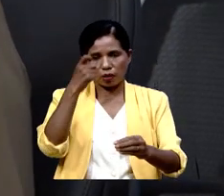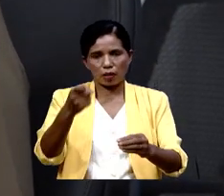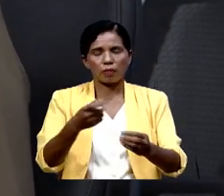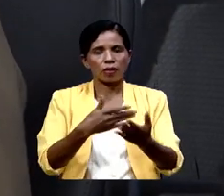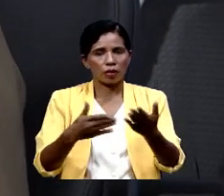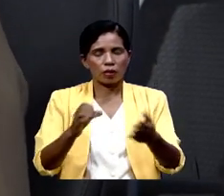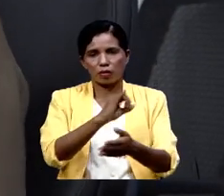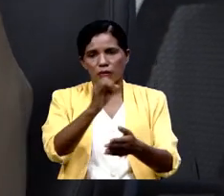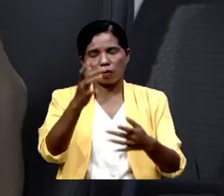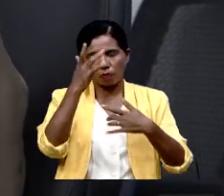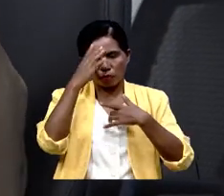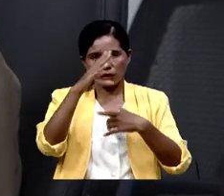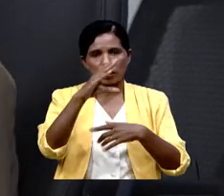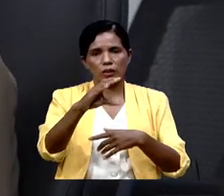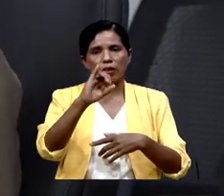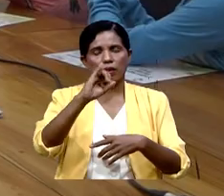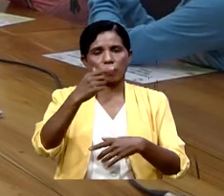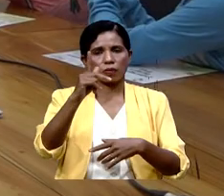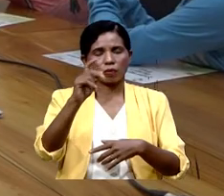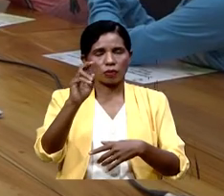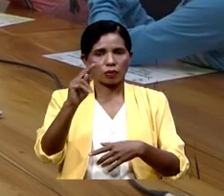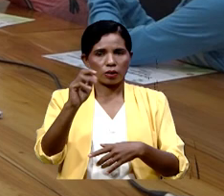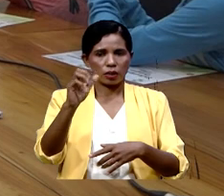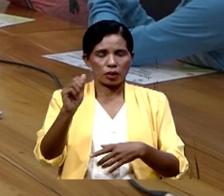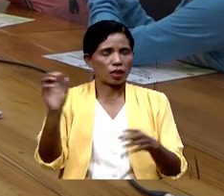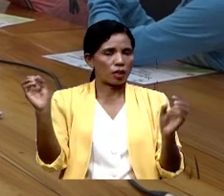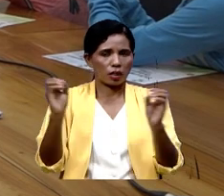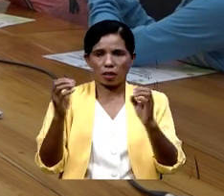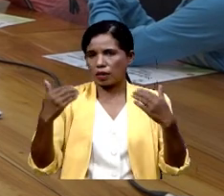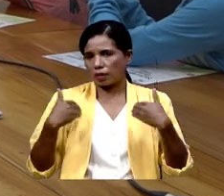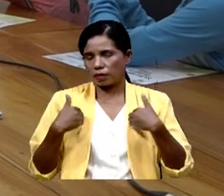identifica moras chikungunya la iha. Celina Lopez, Dilma Suzeti, GMN.